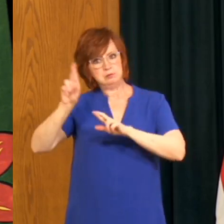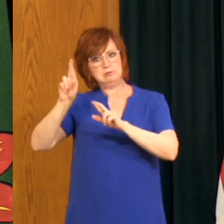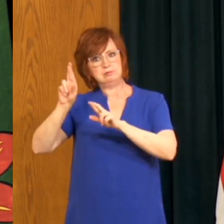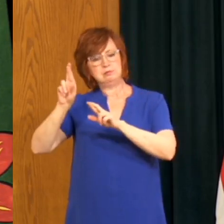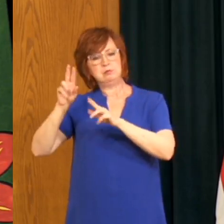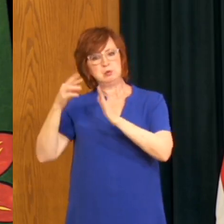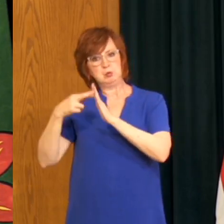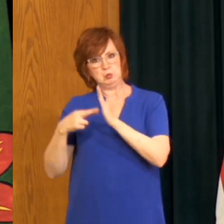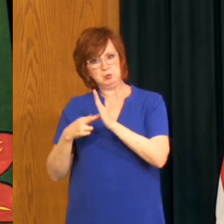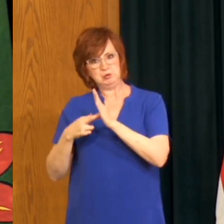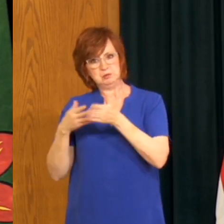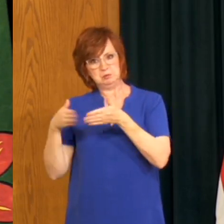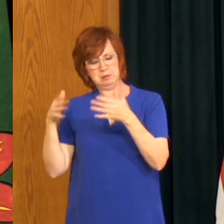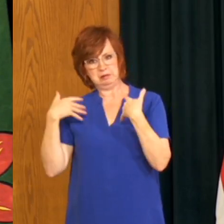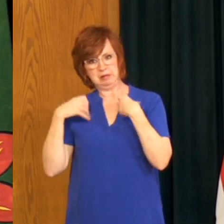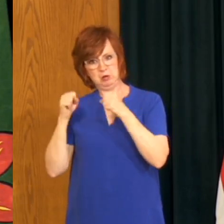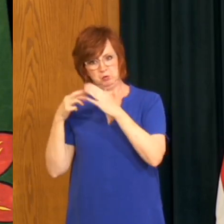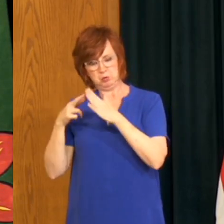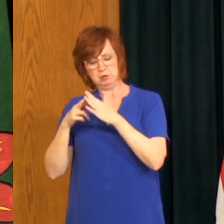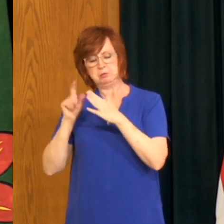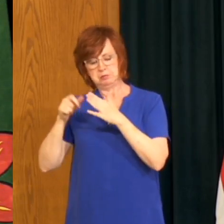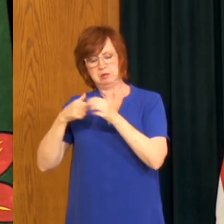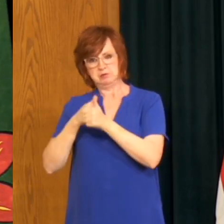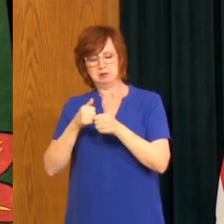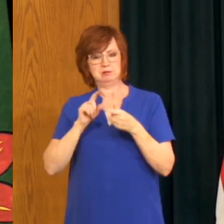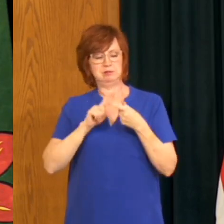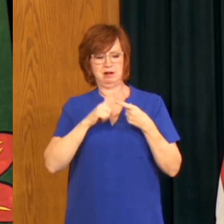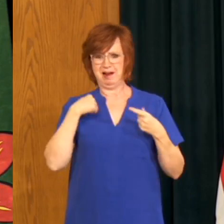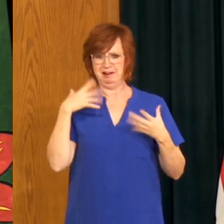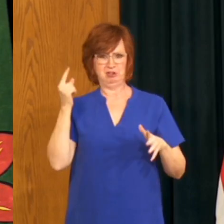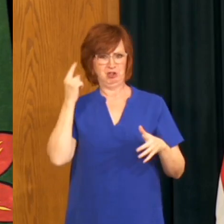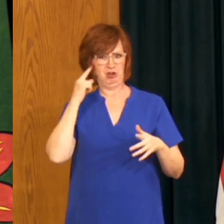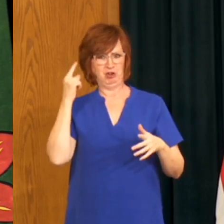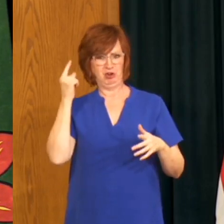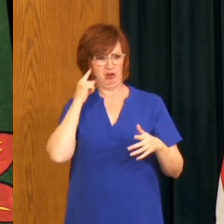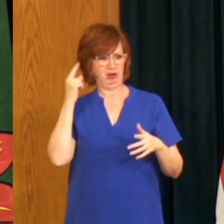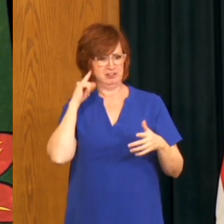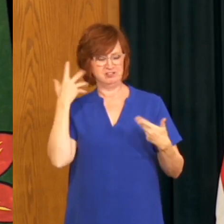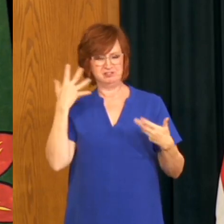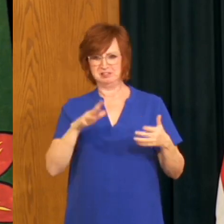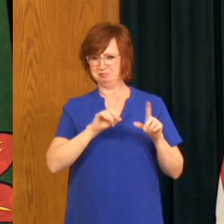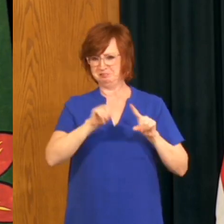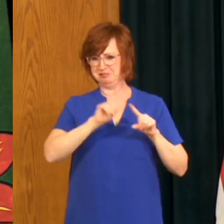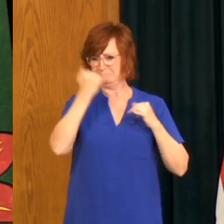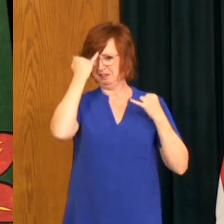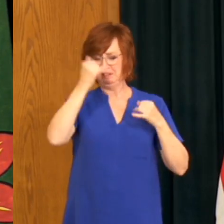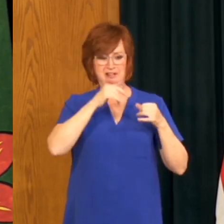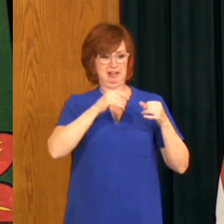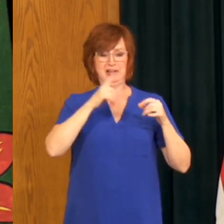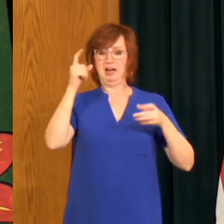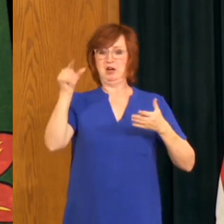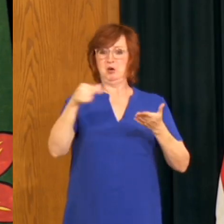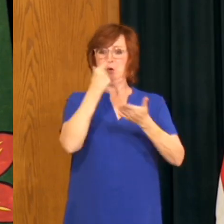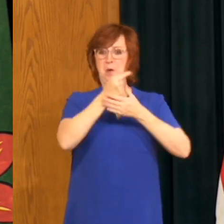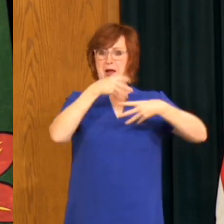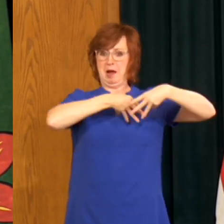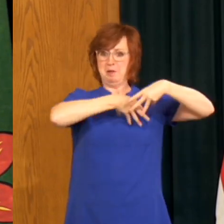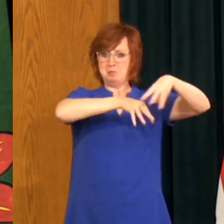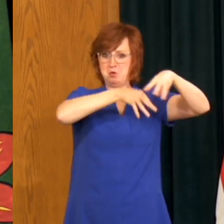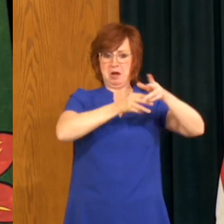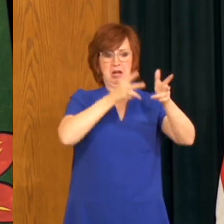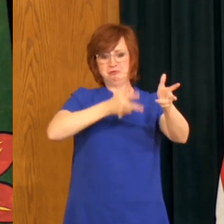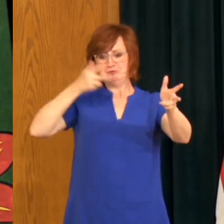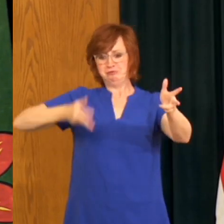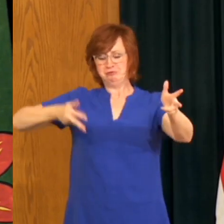orders that are in place. And I've heard of numerous very innovative suggestions ranging from parades to smaller gatherings,